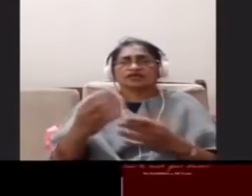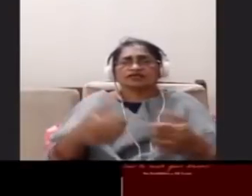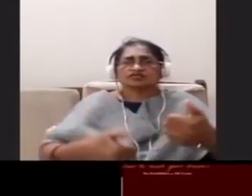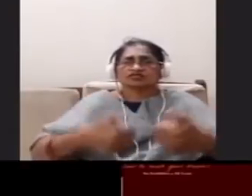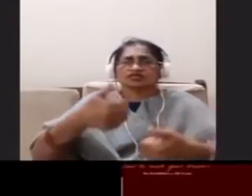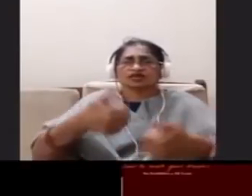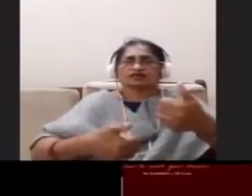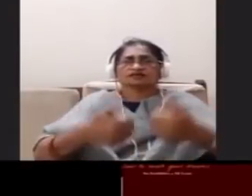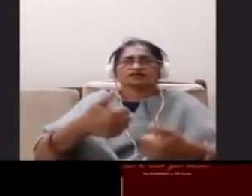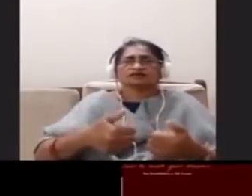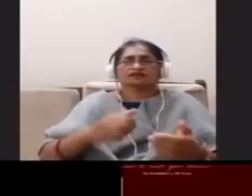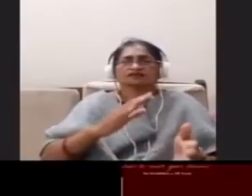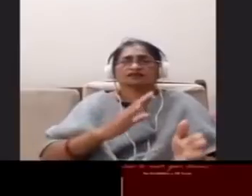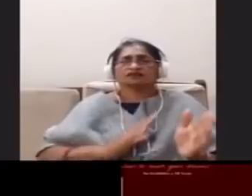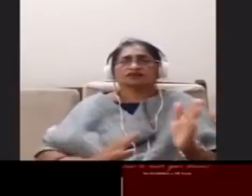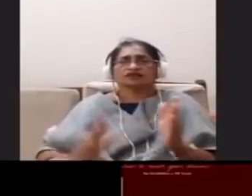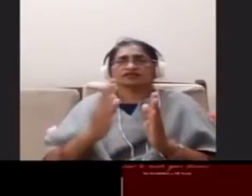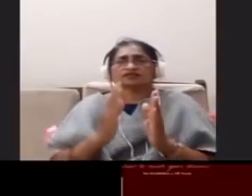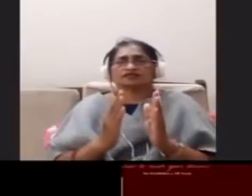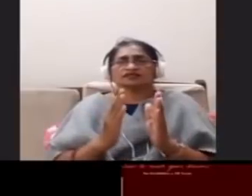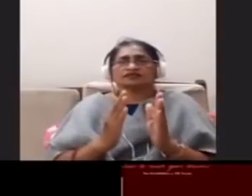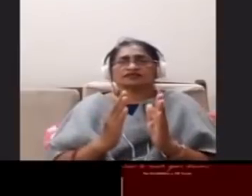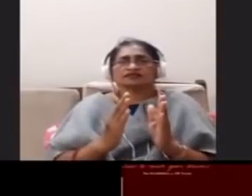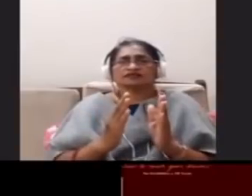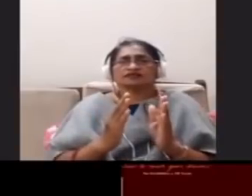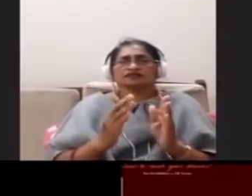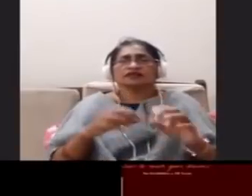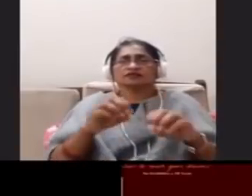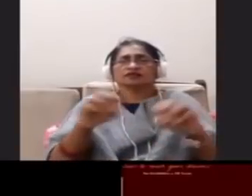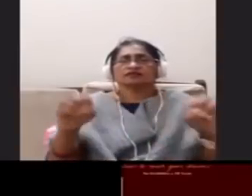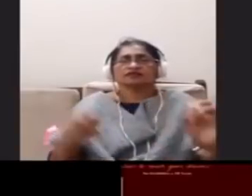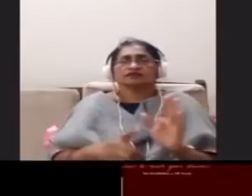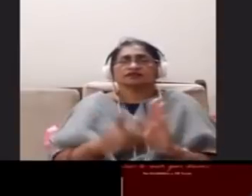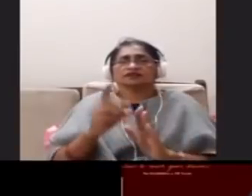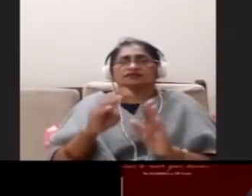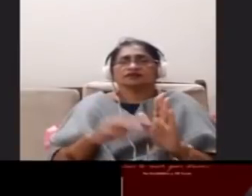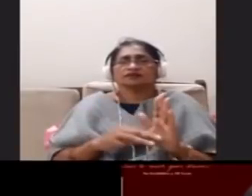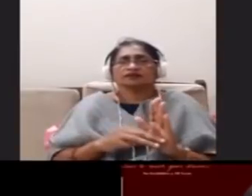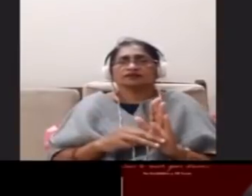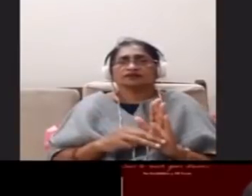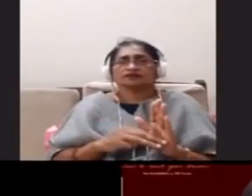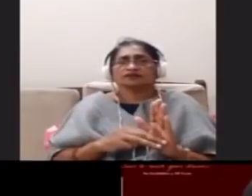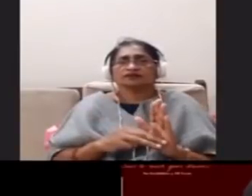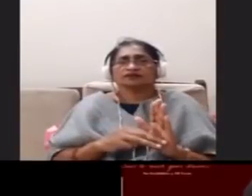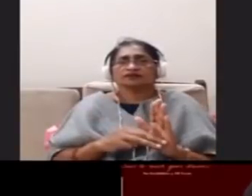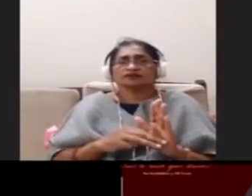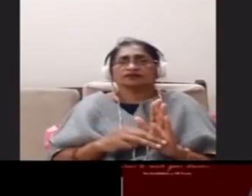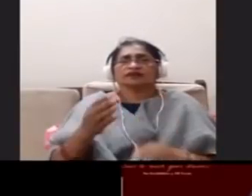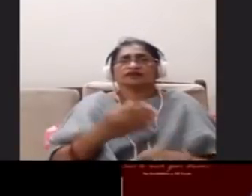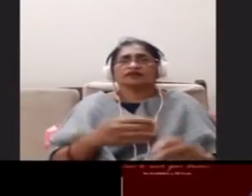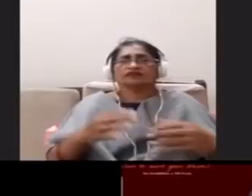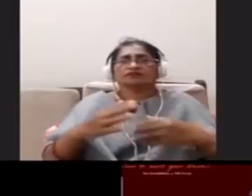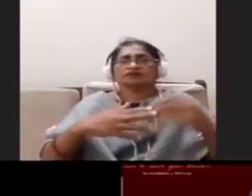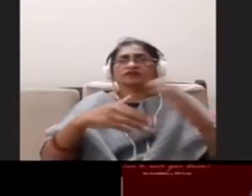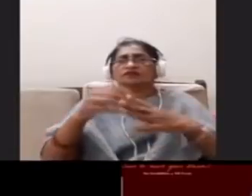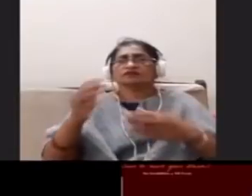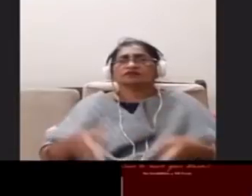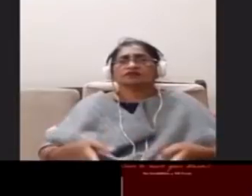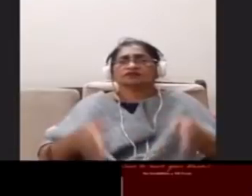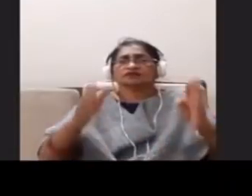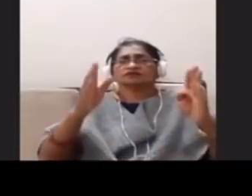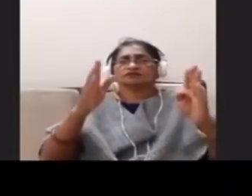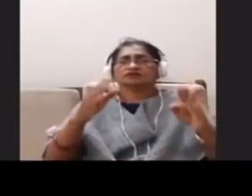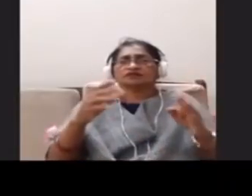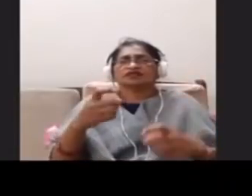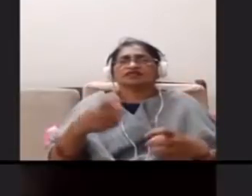of urbanization without development, modernization without development. That's why you have physical infrastructures that are not accessible to those with mobility